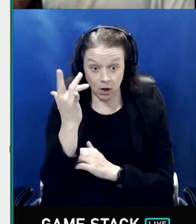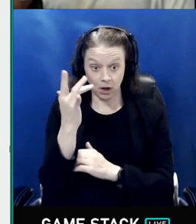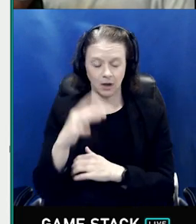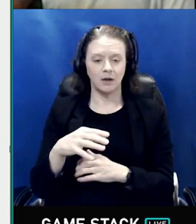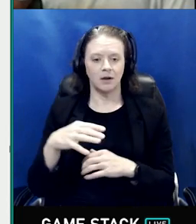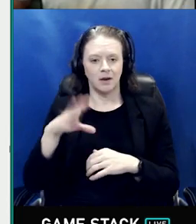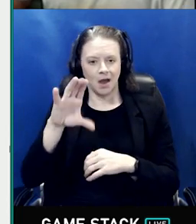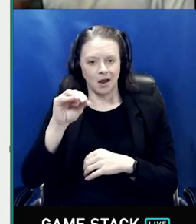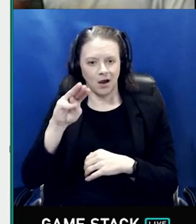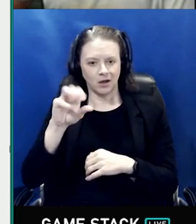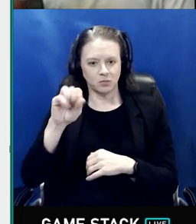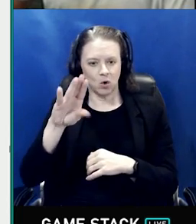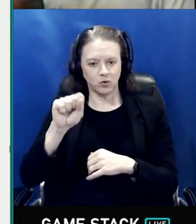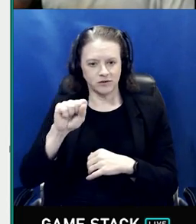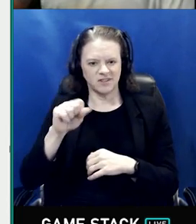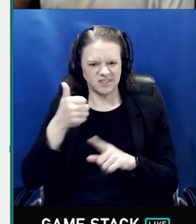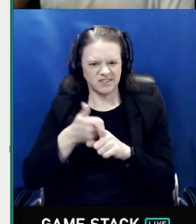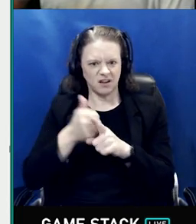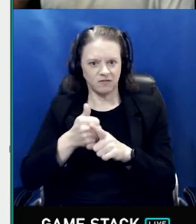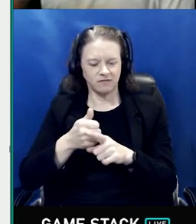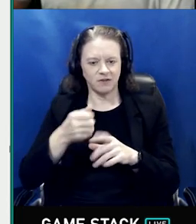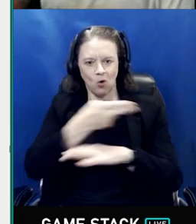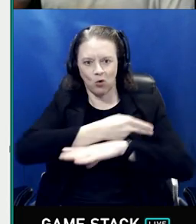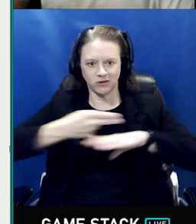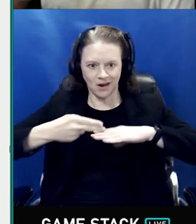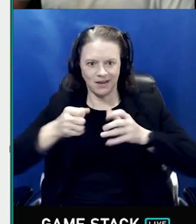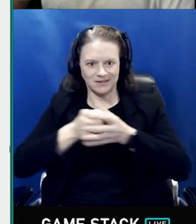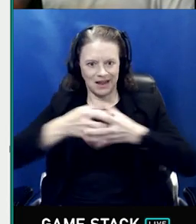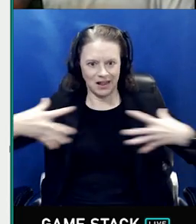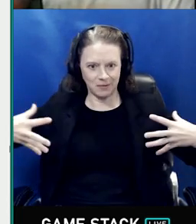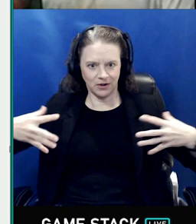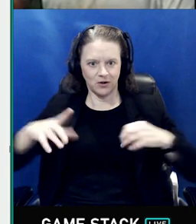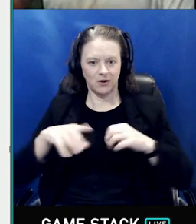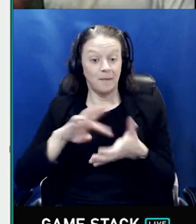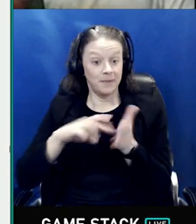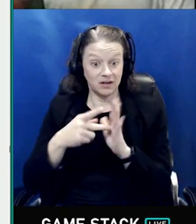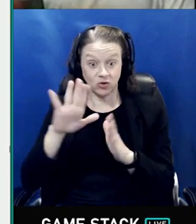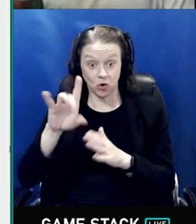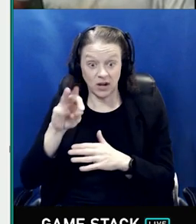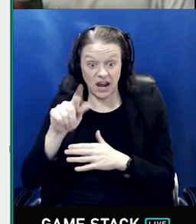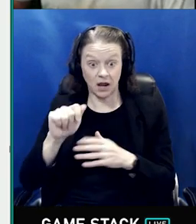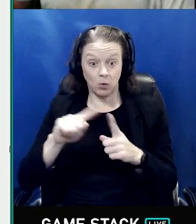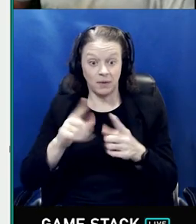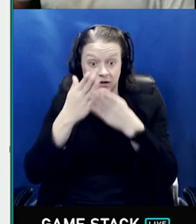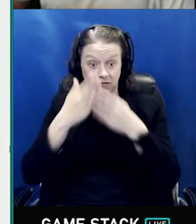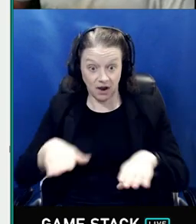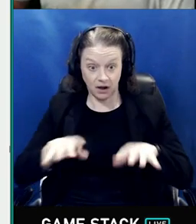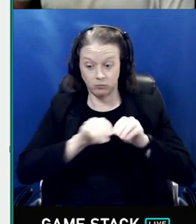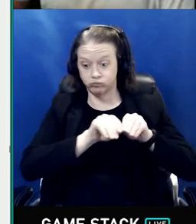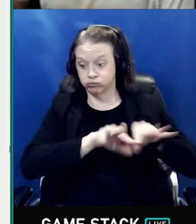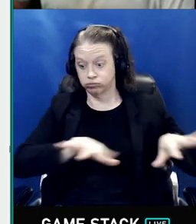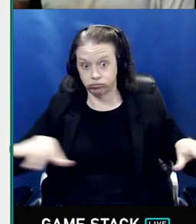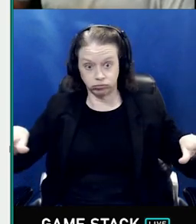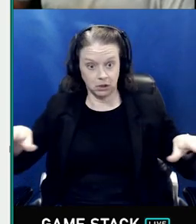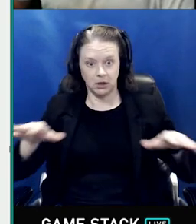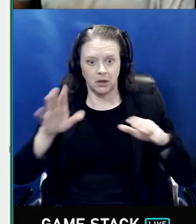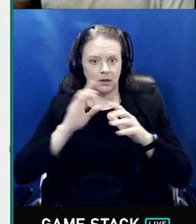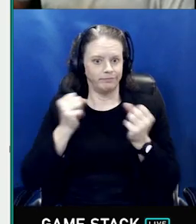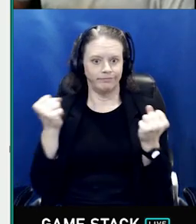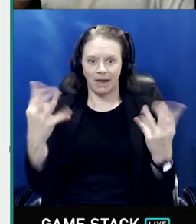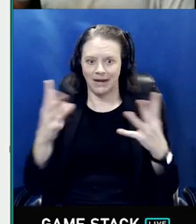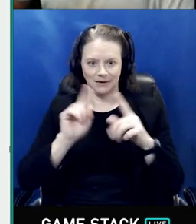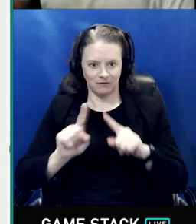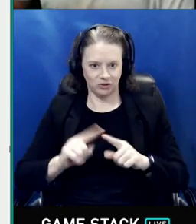your data is likely going to be spread across multiple servers. It could be tens or hundreds of servers depending on the storage or throughput requirements that you